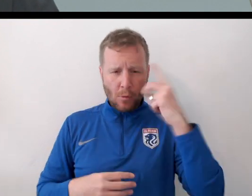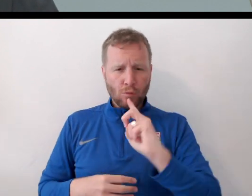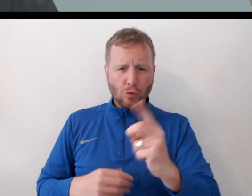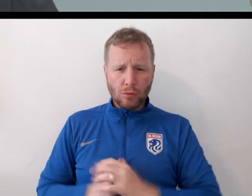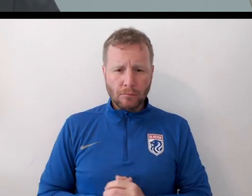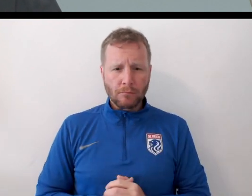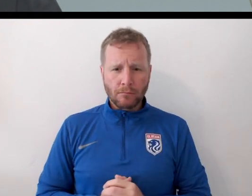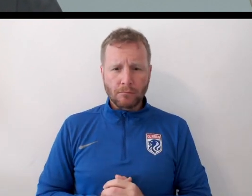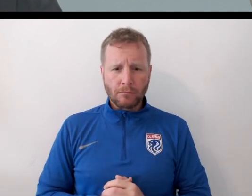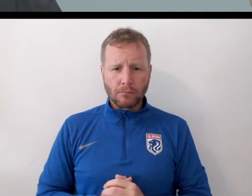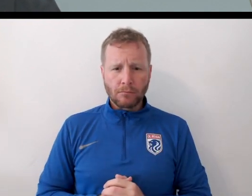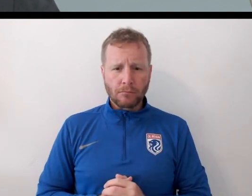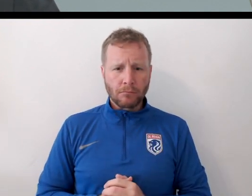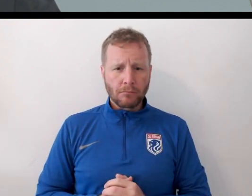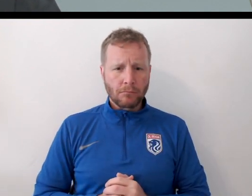sure.